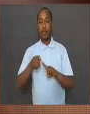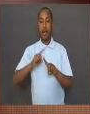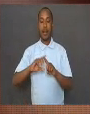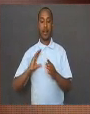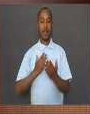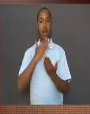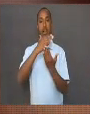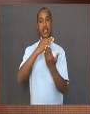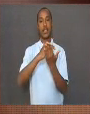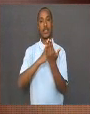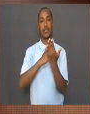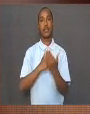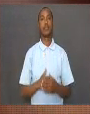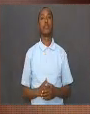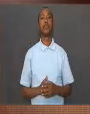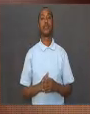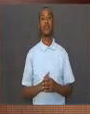Let's get back to our lesson.